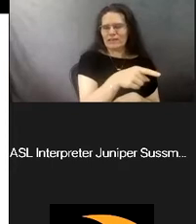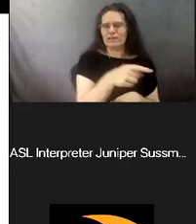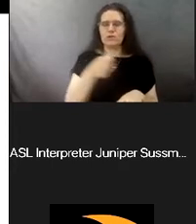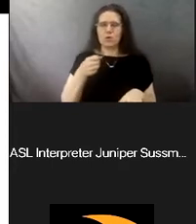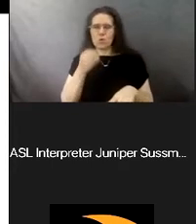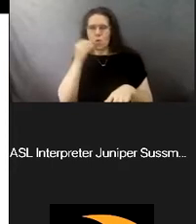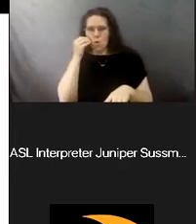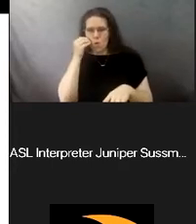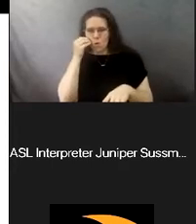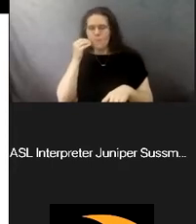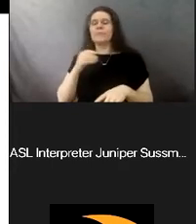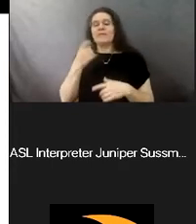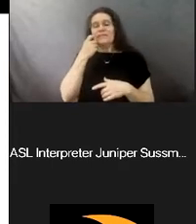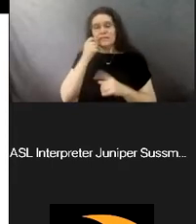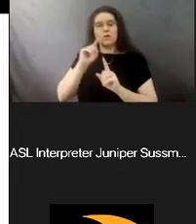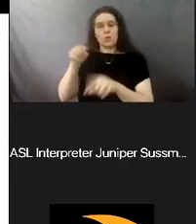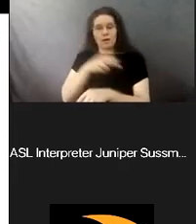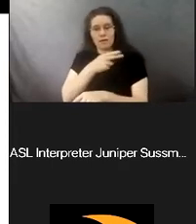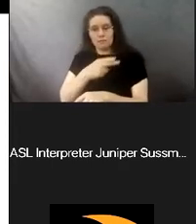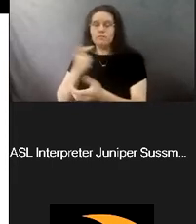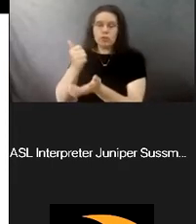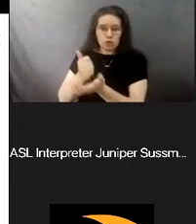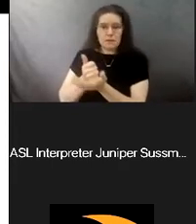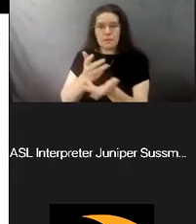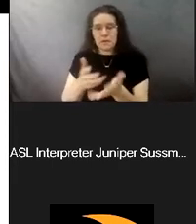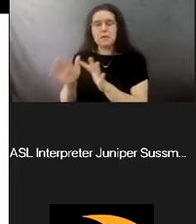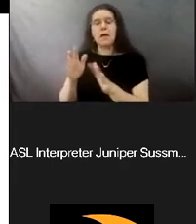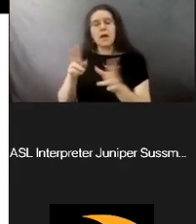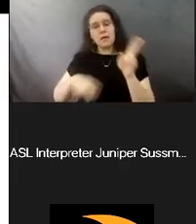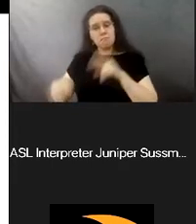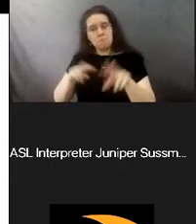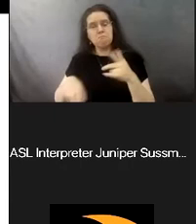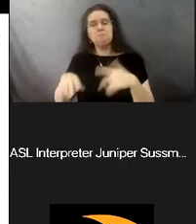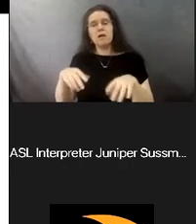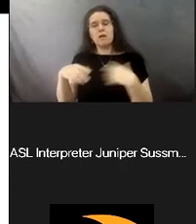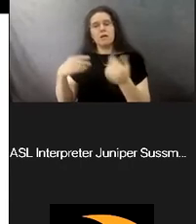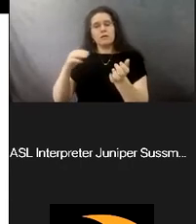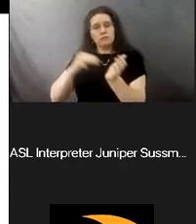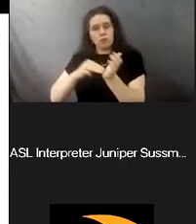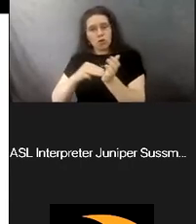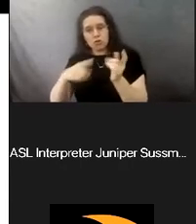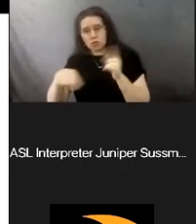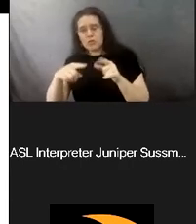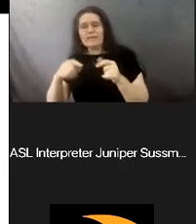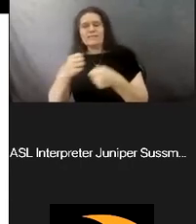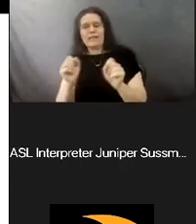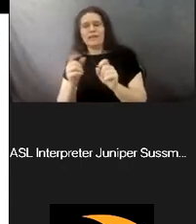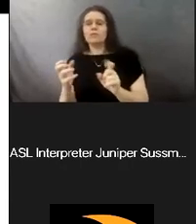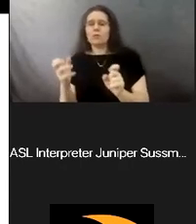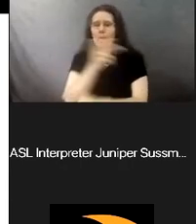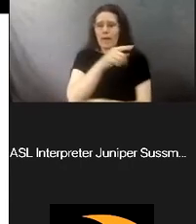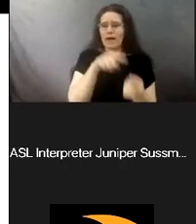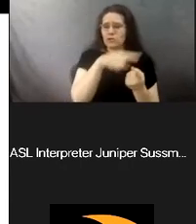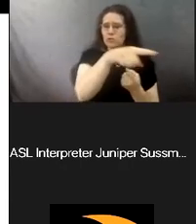finished a round of treatment, Maria's healthcare team determined that it would be safe for Maria to return to the classroom and learn alongside